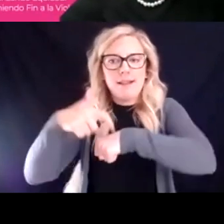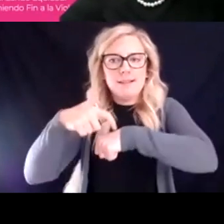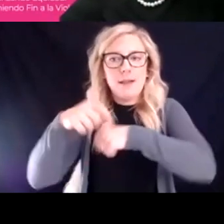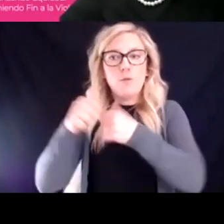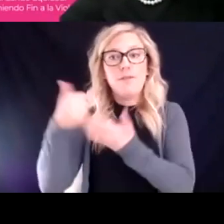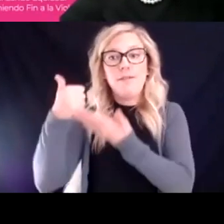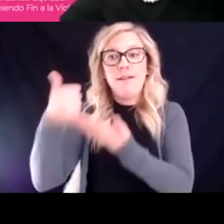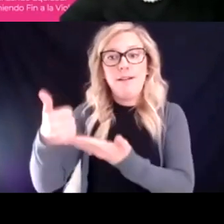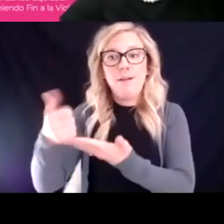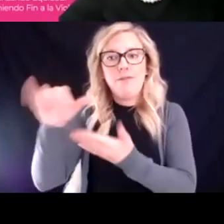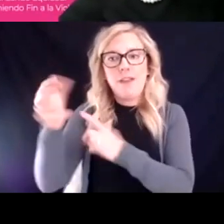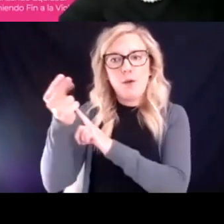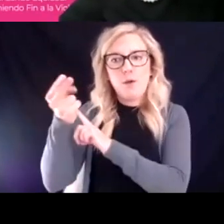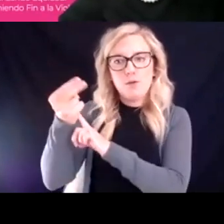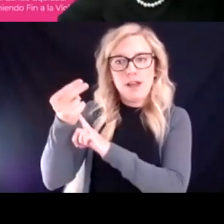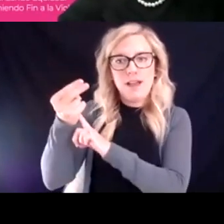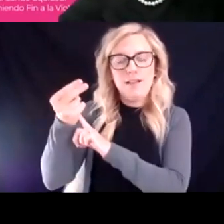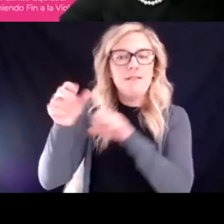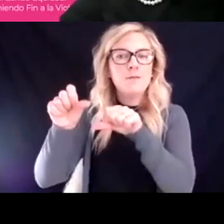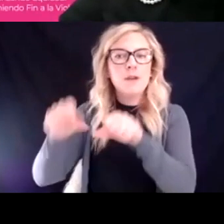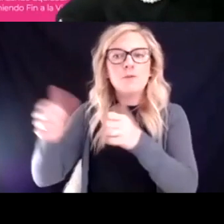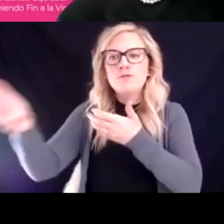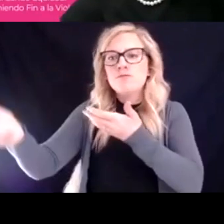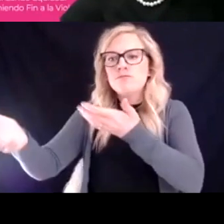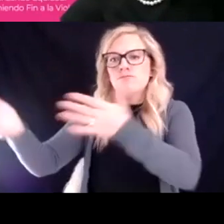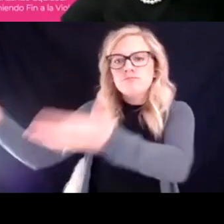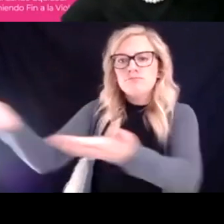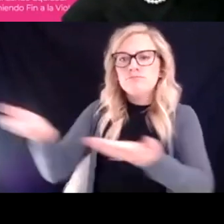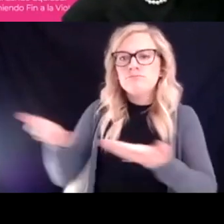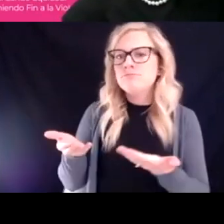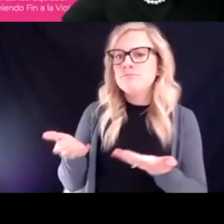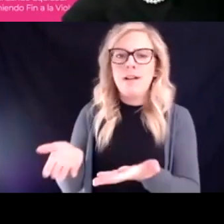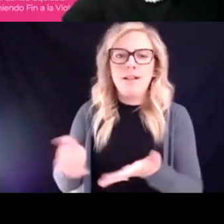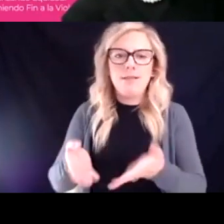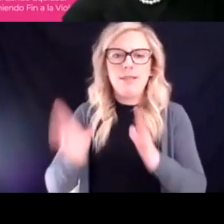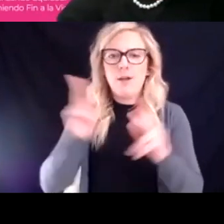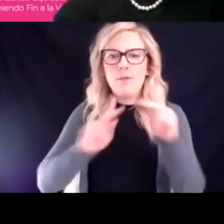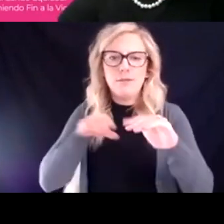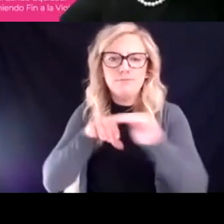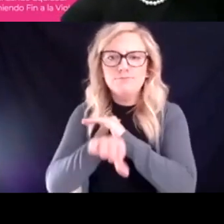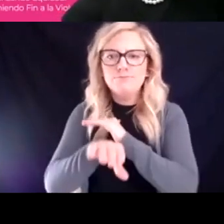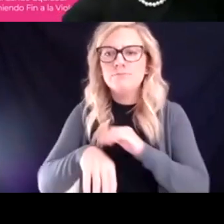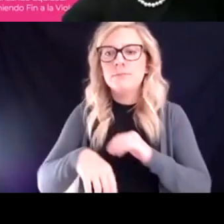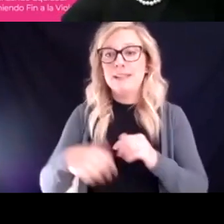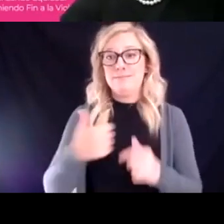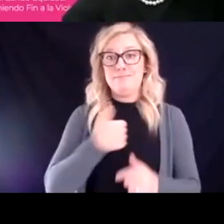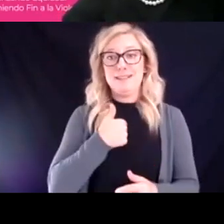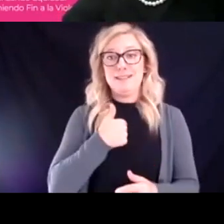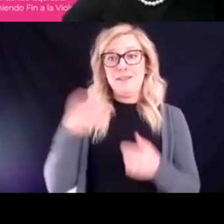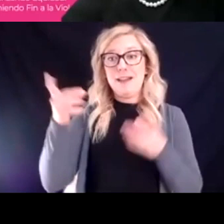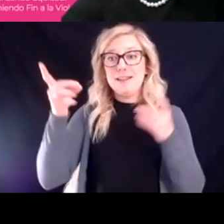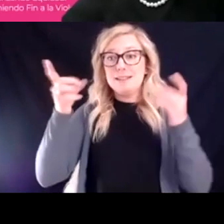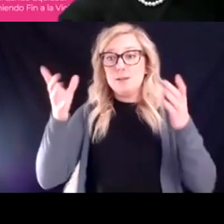that hotel, to be able to welcome people there. And even myself as a director, we were